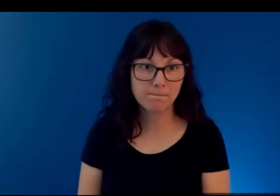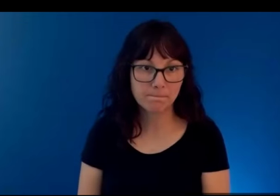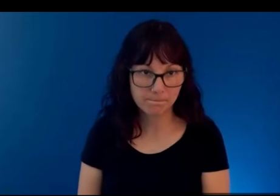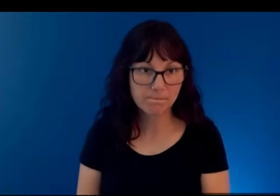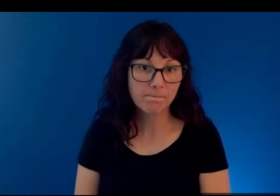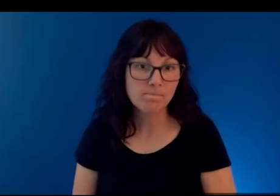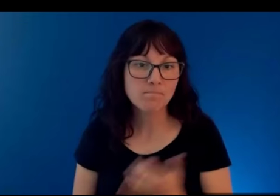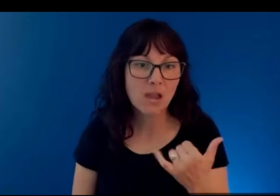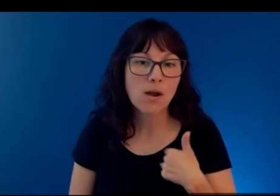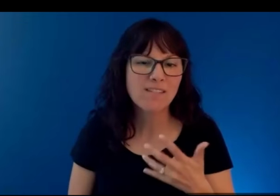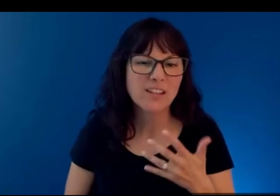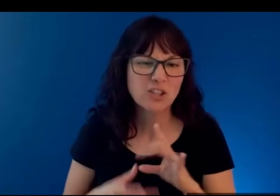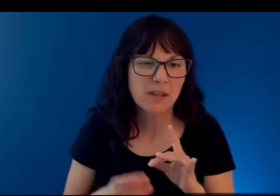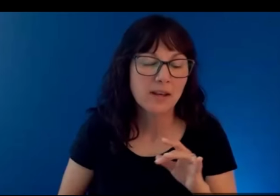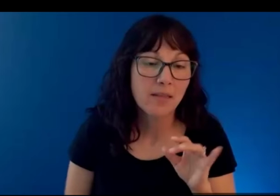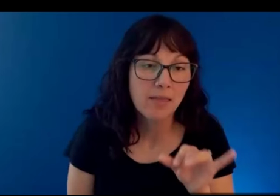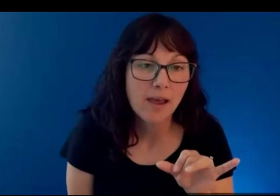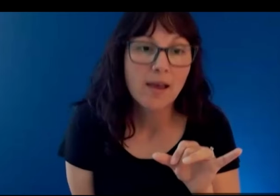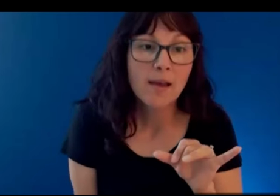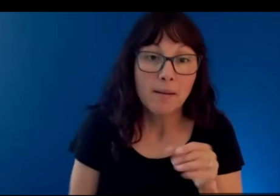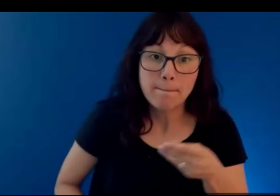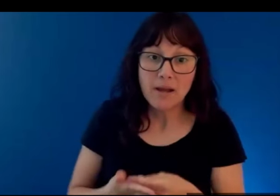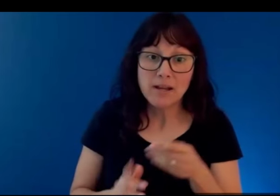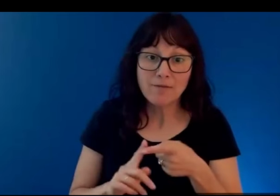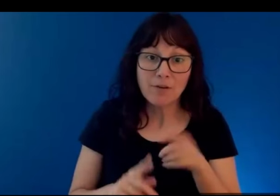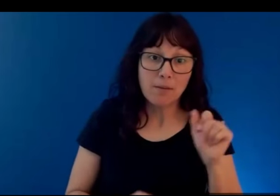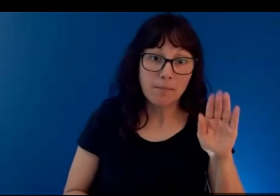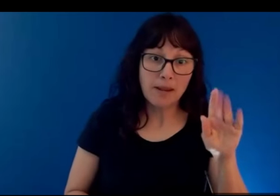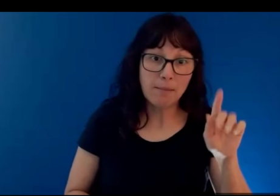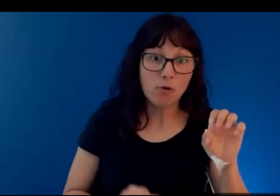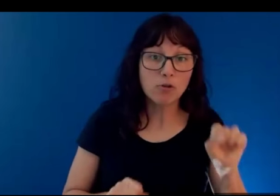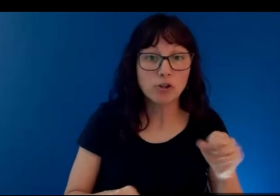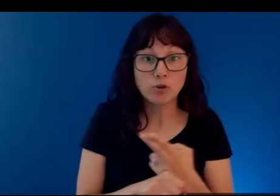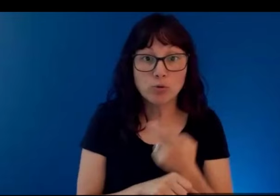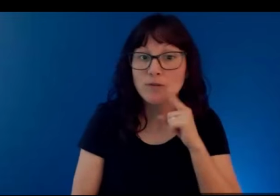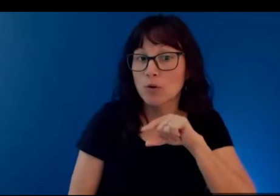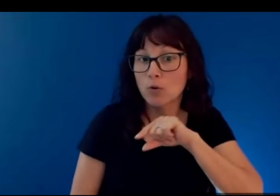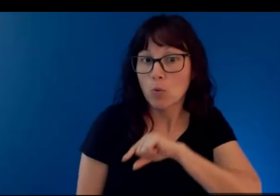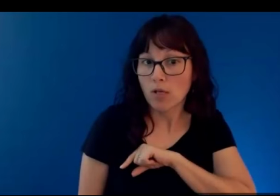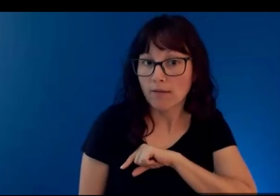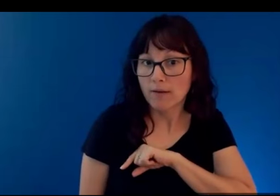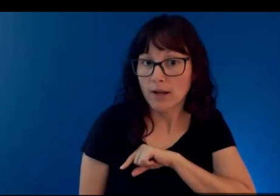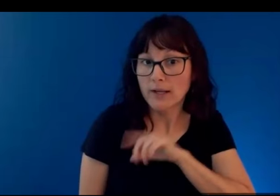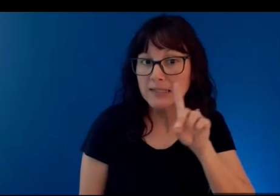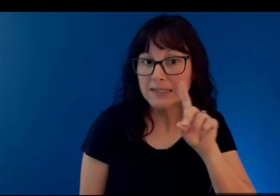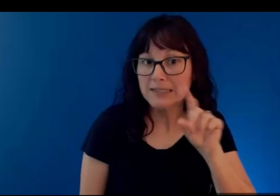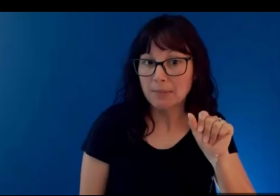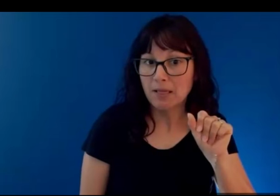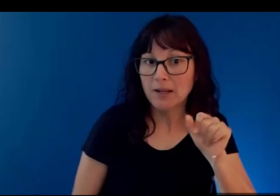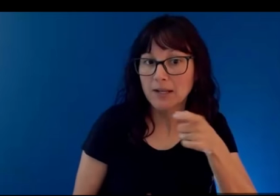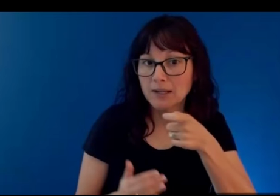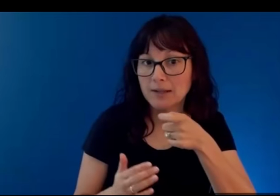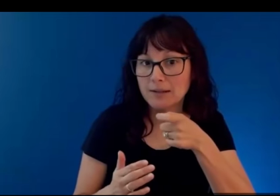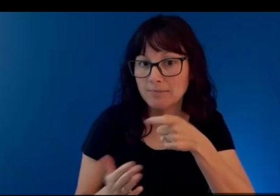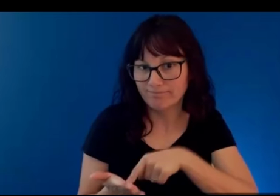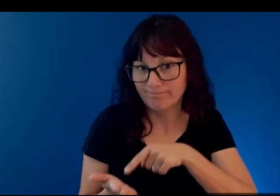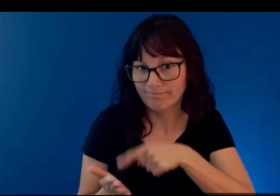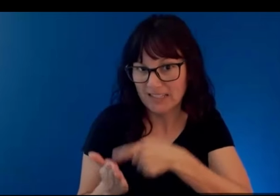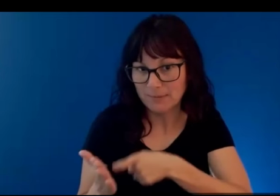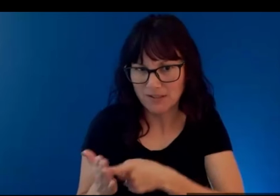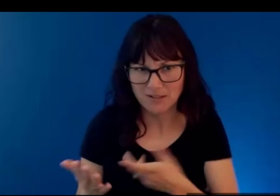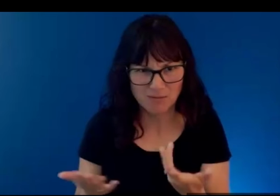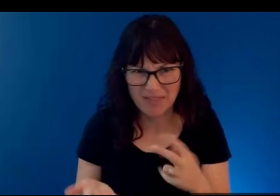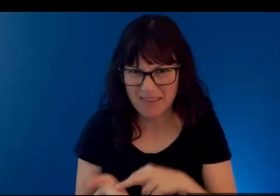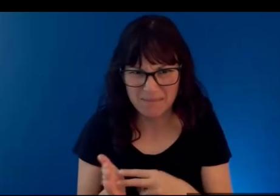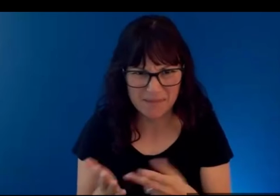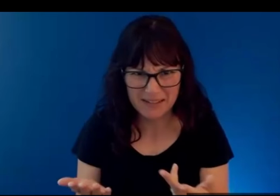So I said that the money in the ABLE account could be used for qualified disability expenses. What is